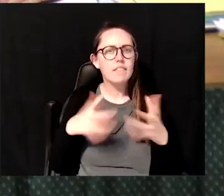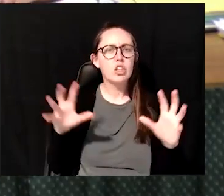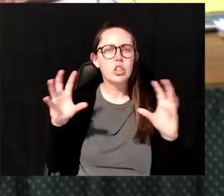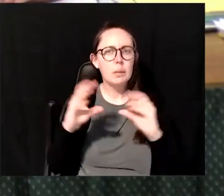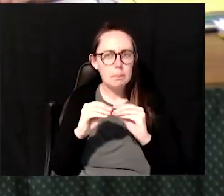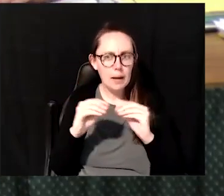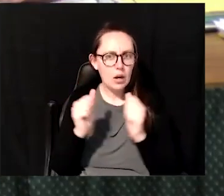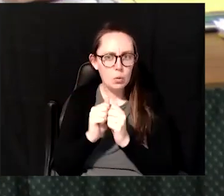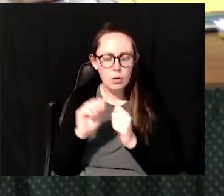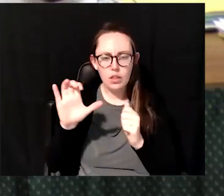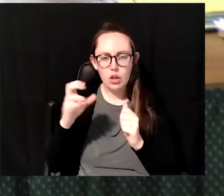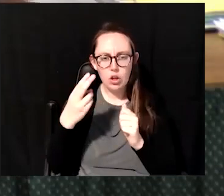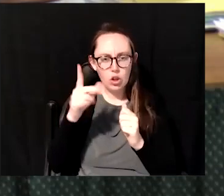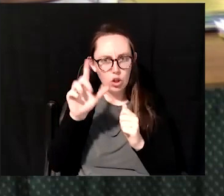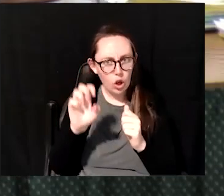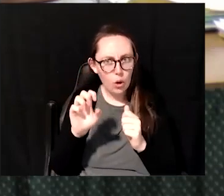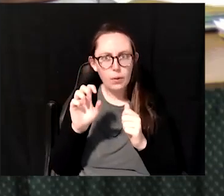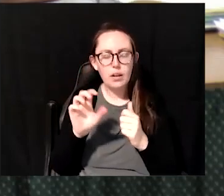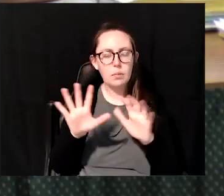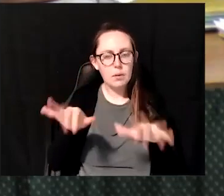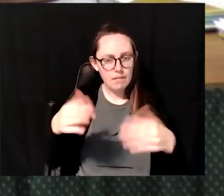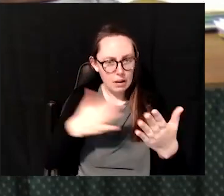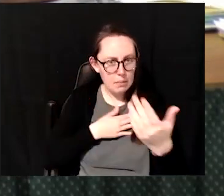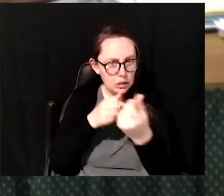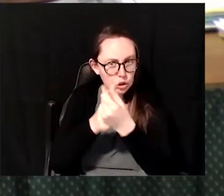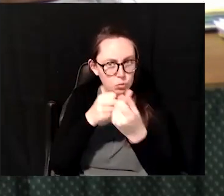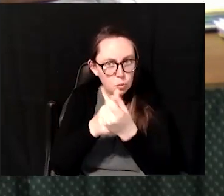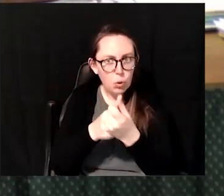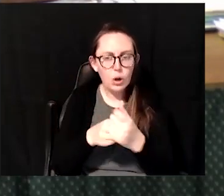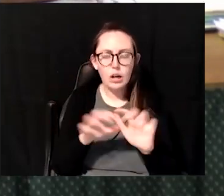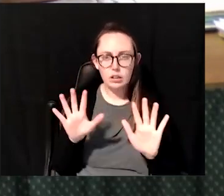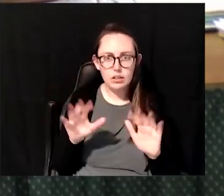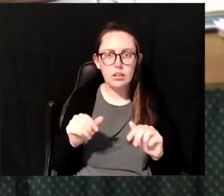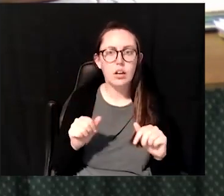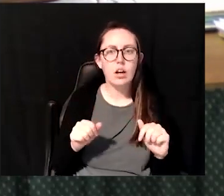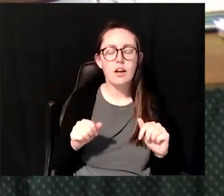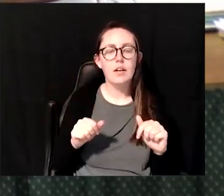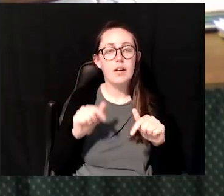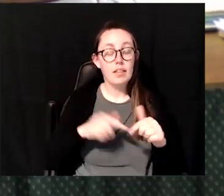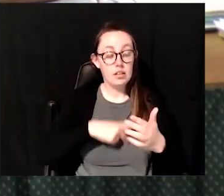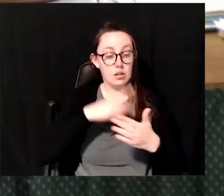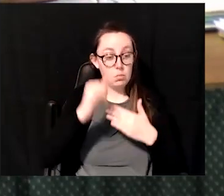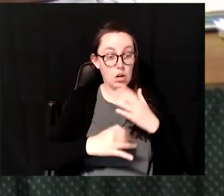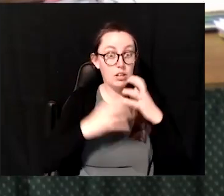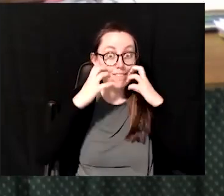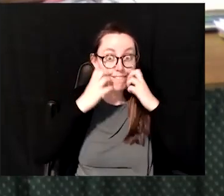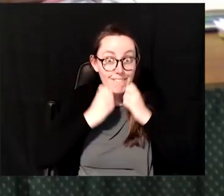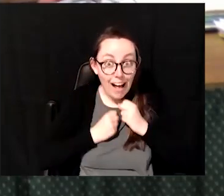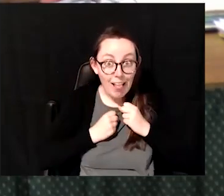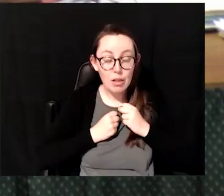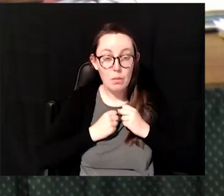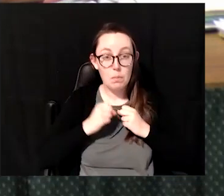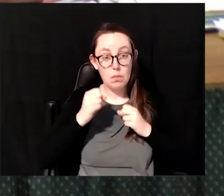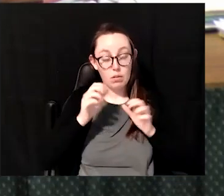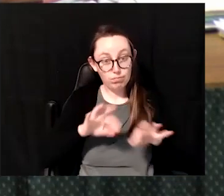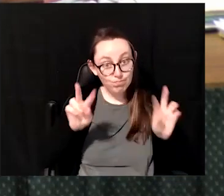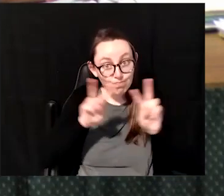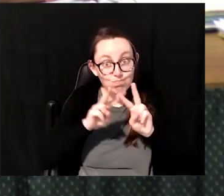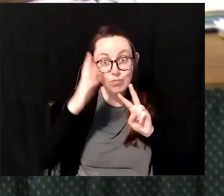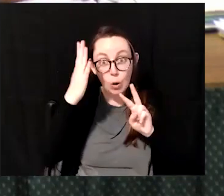my support for this project uh it's really particularly valuable because it's a